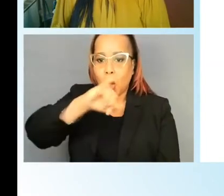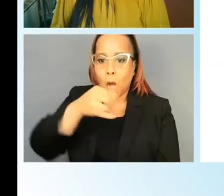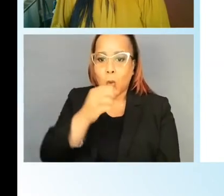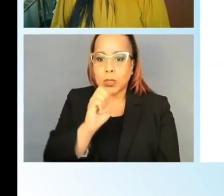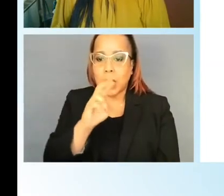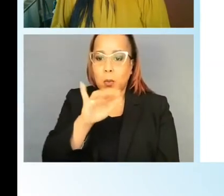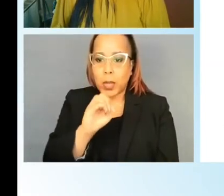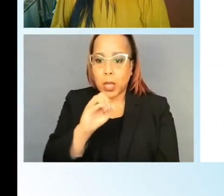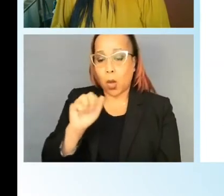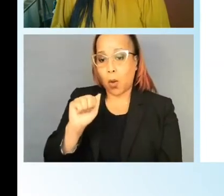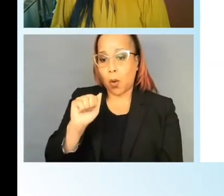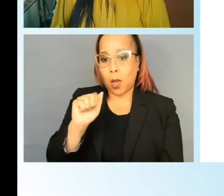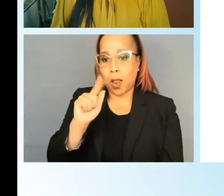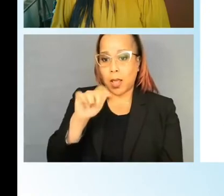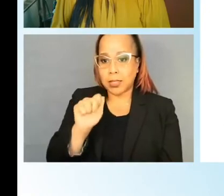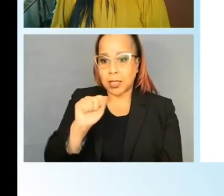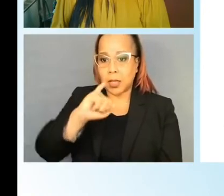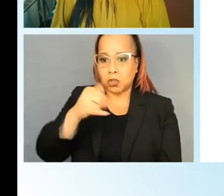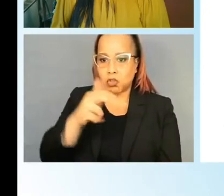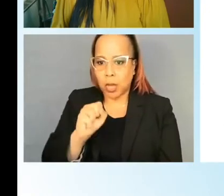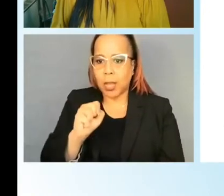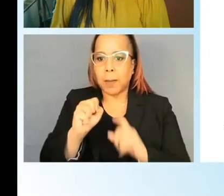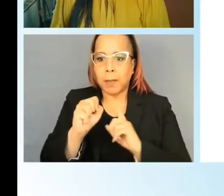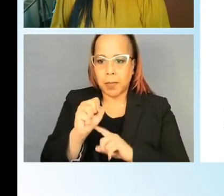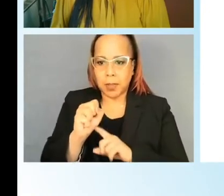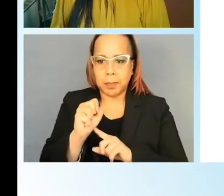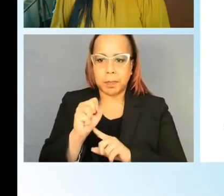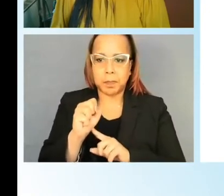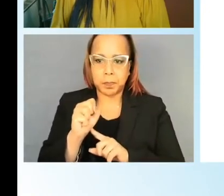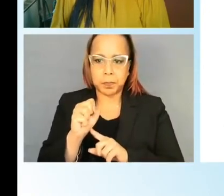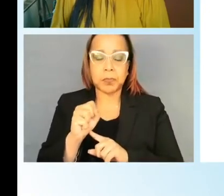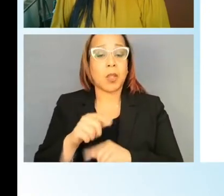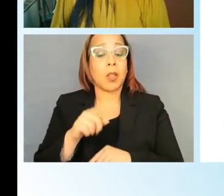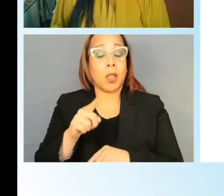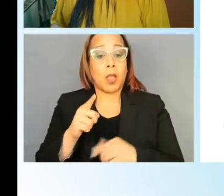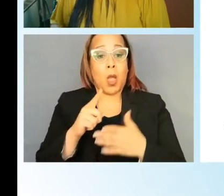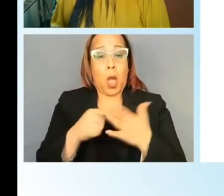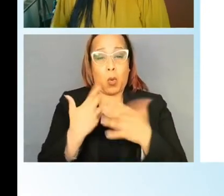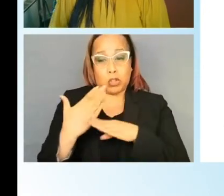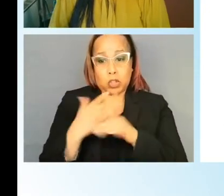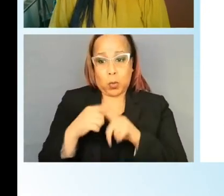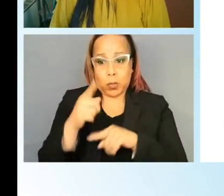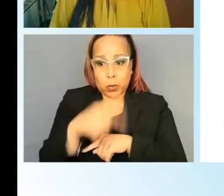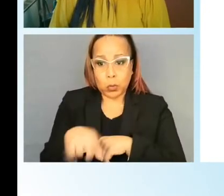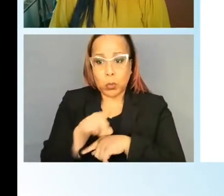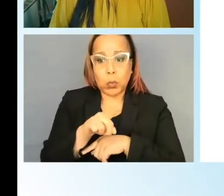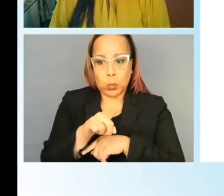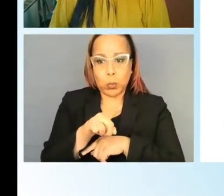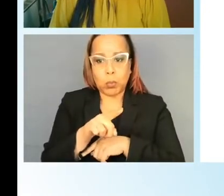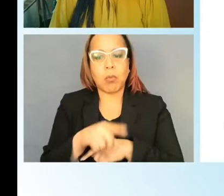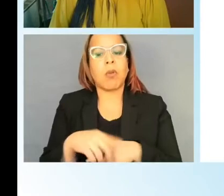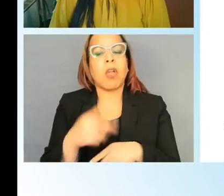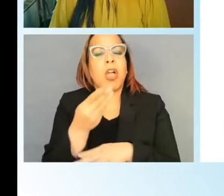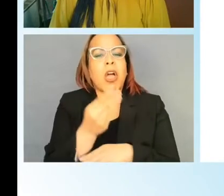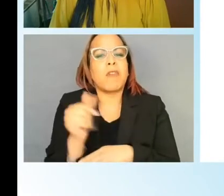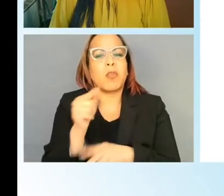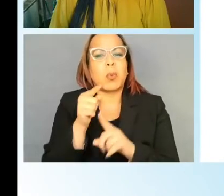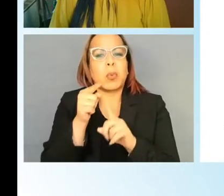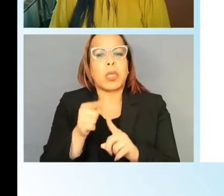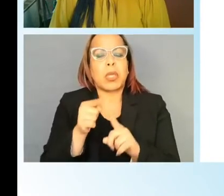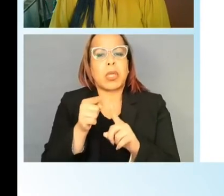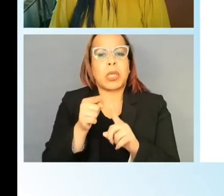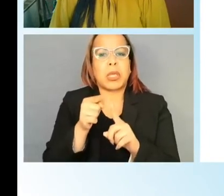Alexa James joined us in that candid conversation. And what I just want to share with you are a few keywords that came out of